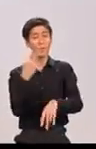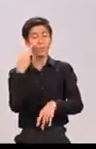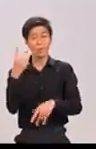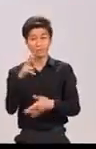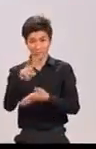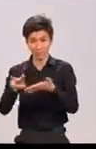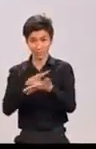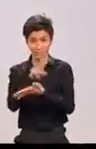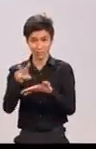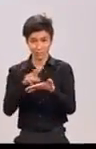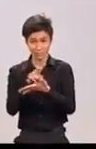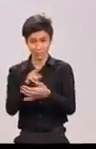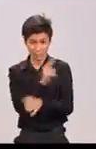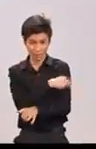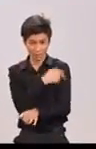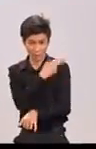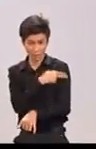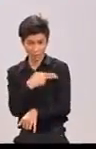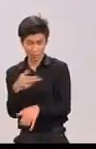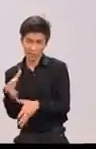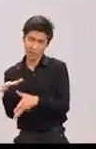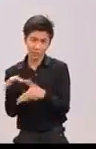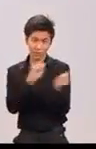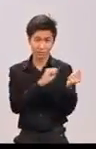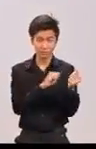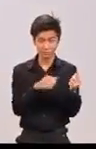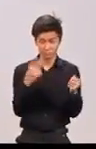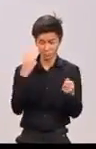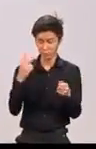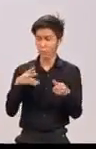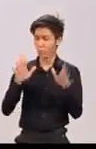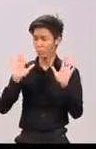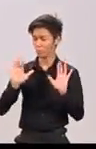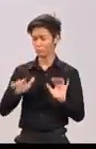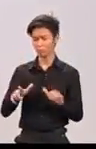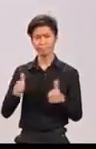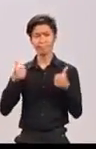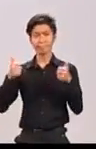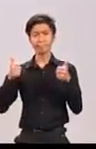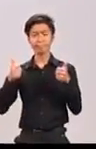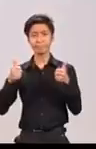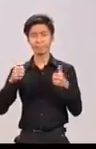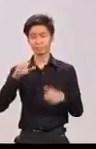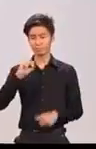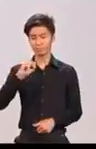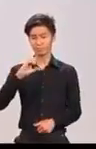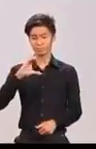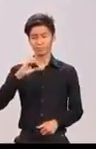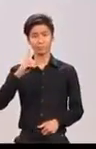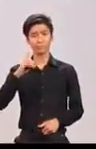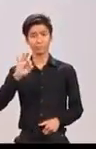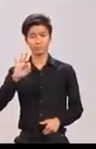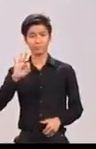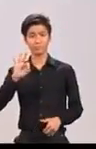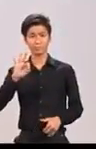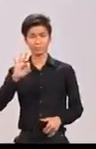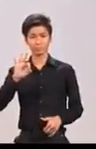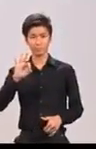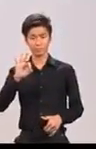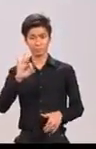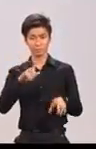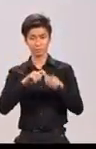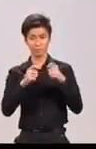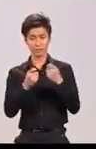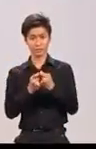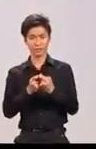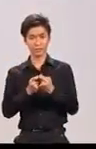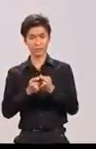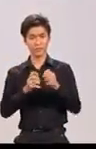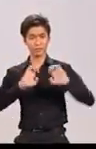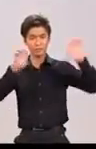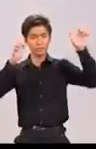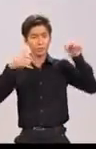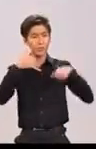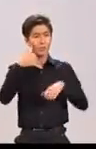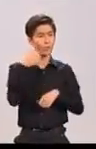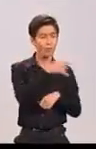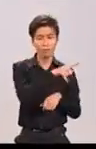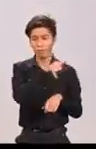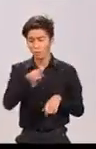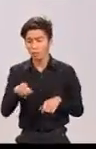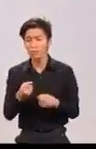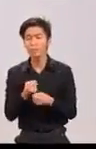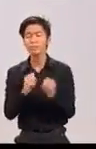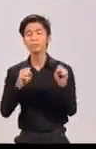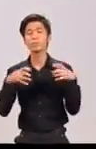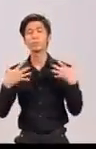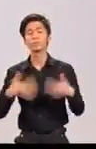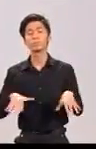him leaving hospital. It's a miracle he's all right. The SEDF team who responded to the emergency call did an excellent job, and I'm